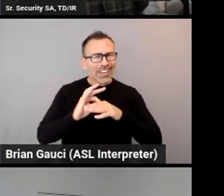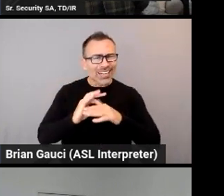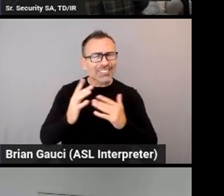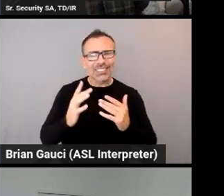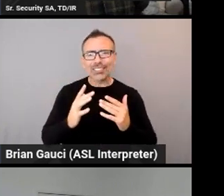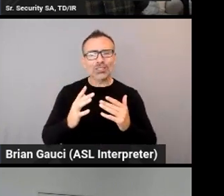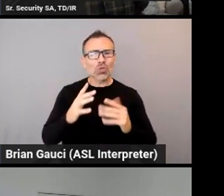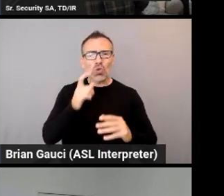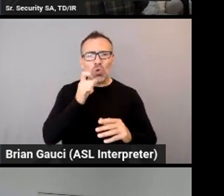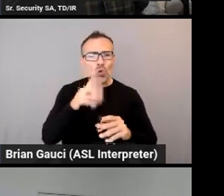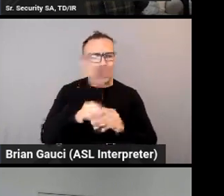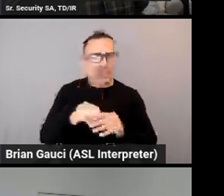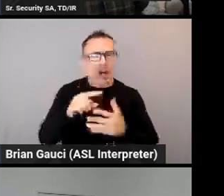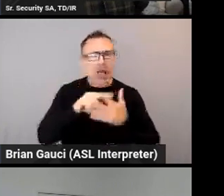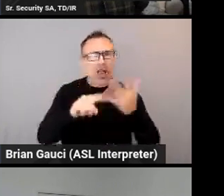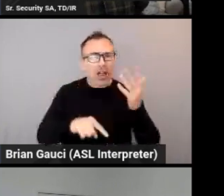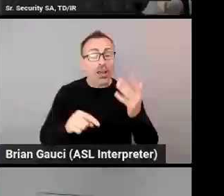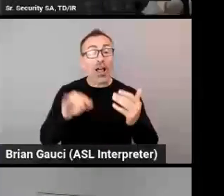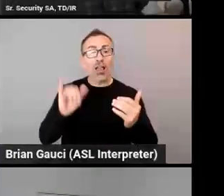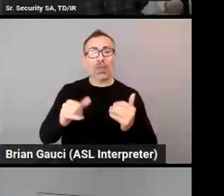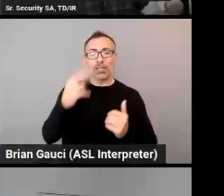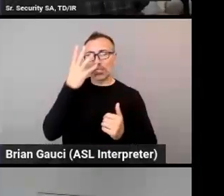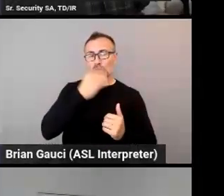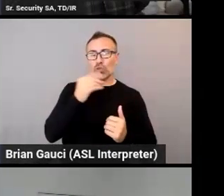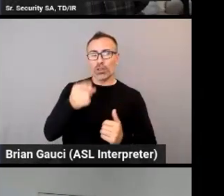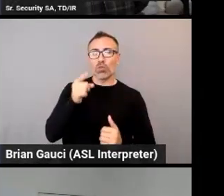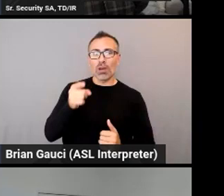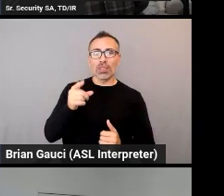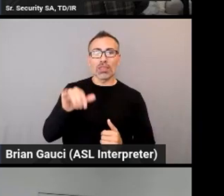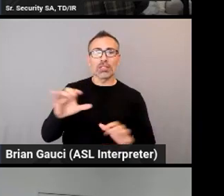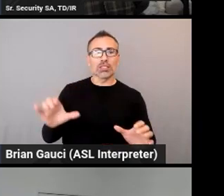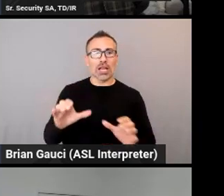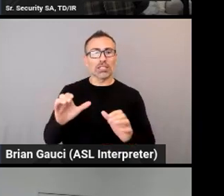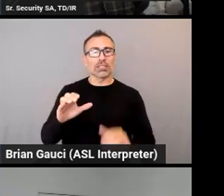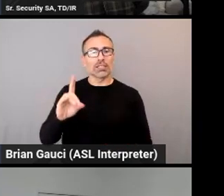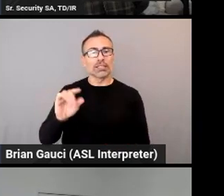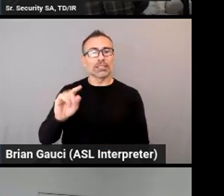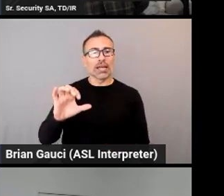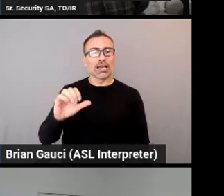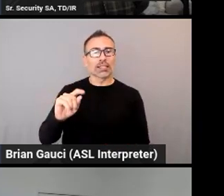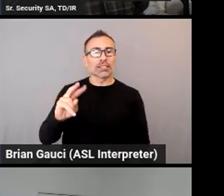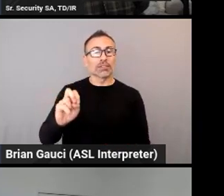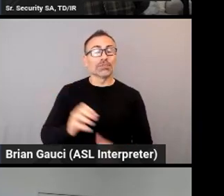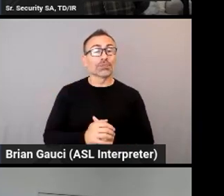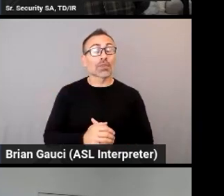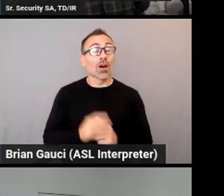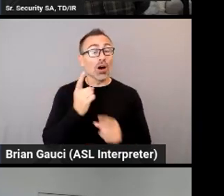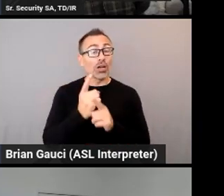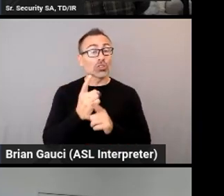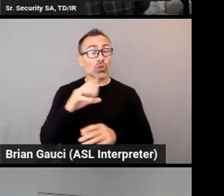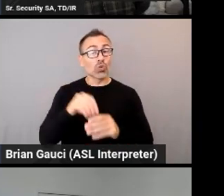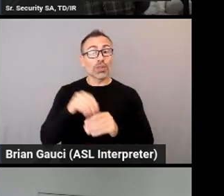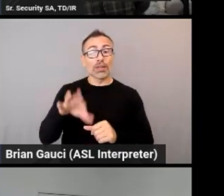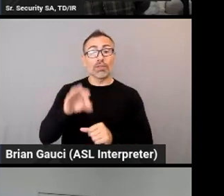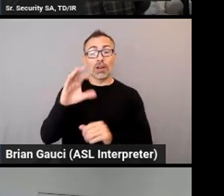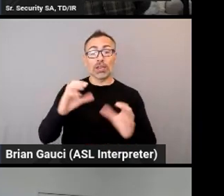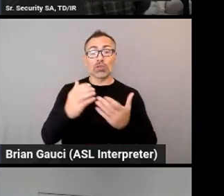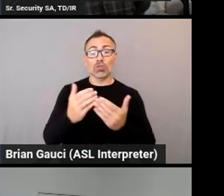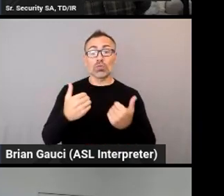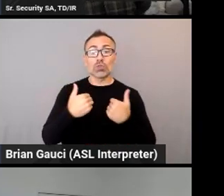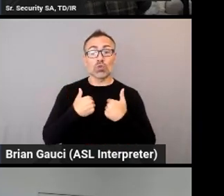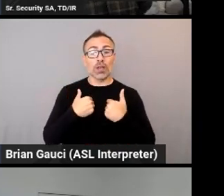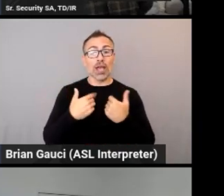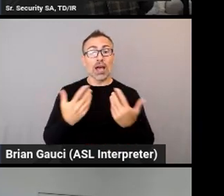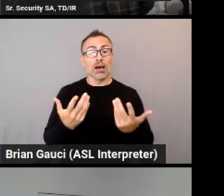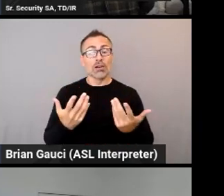groups does in the visualization. A nice side effect too is within finding groups, we have, we map all those findings to